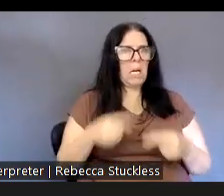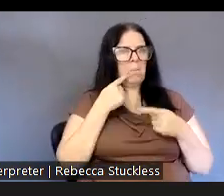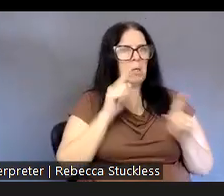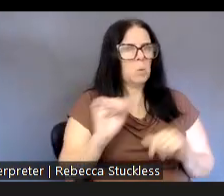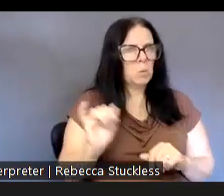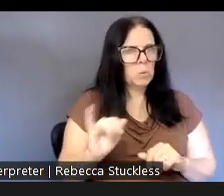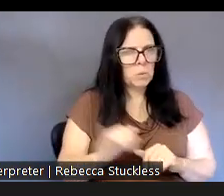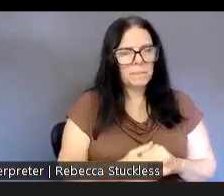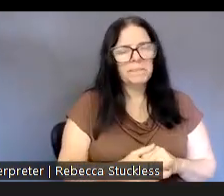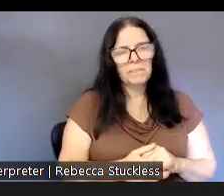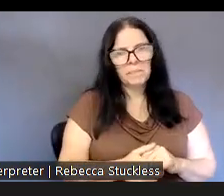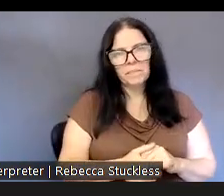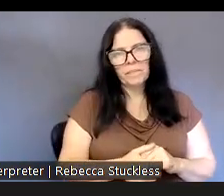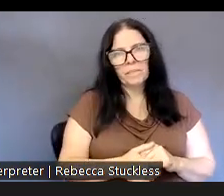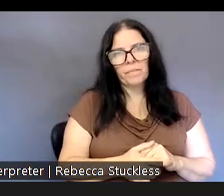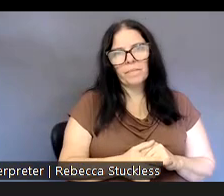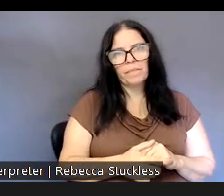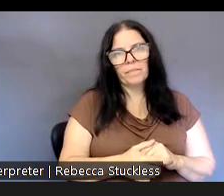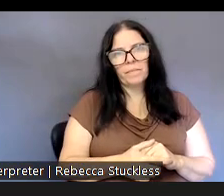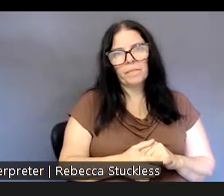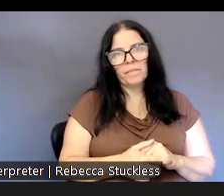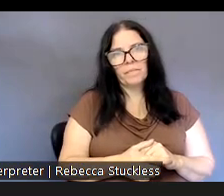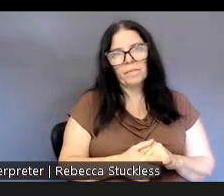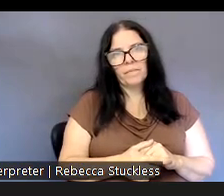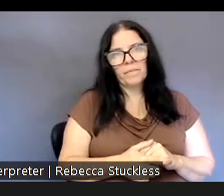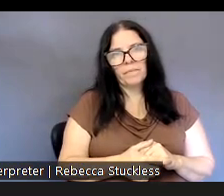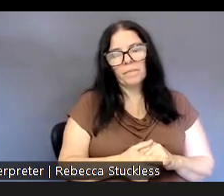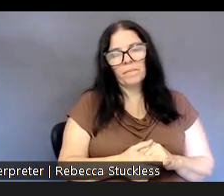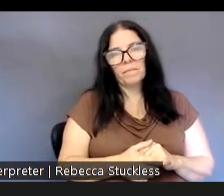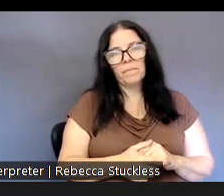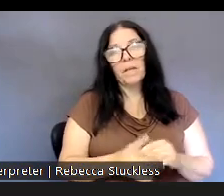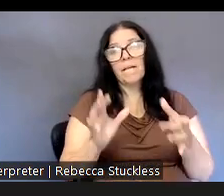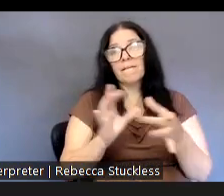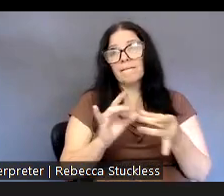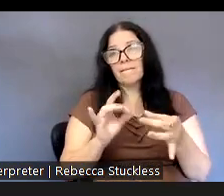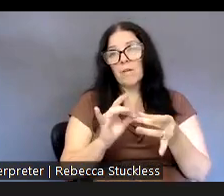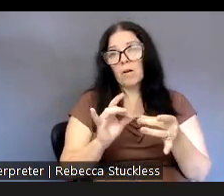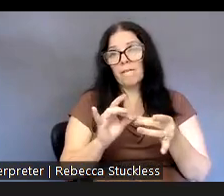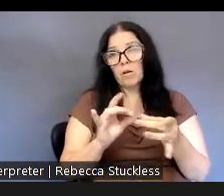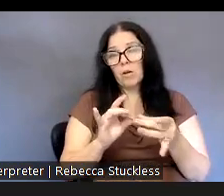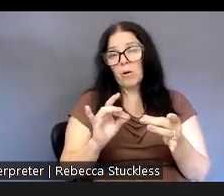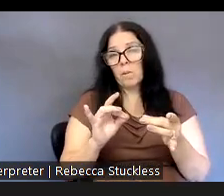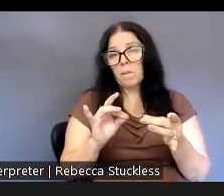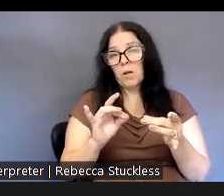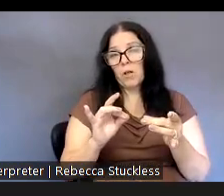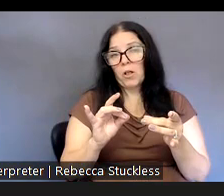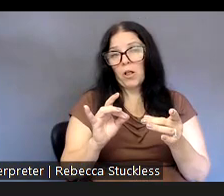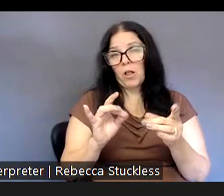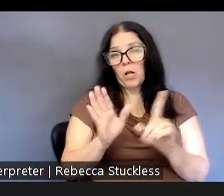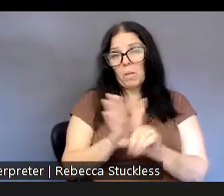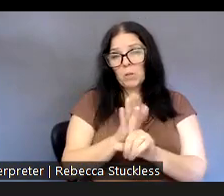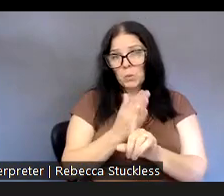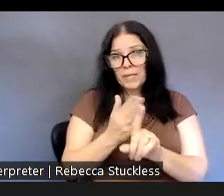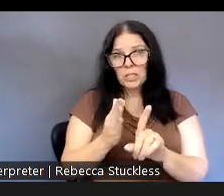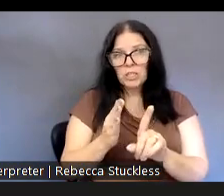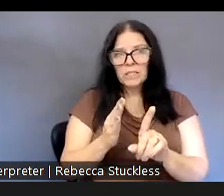same thing. Verbal persuasion, which although actually considered the weakest